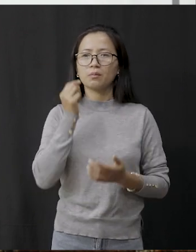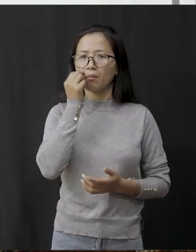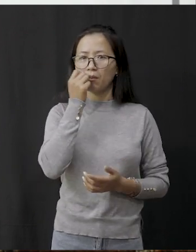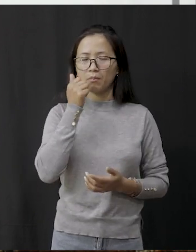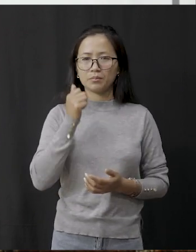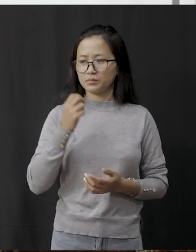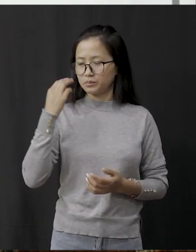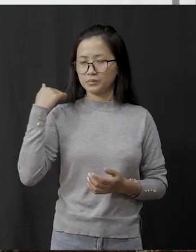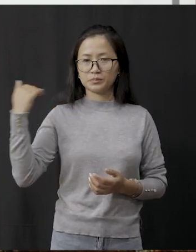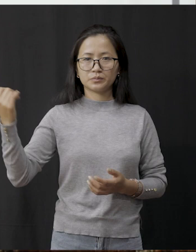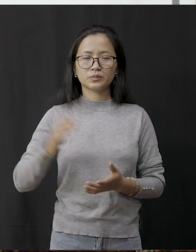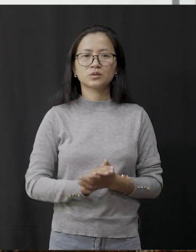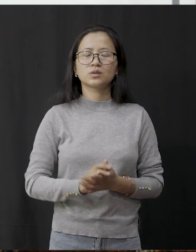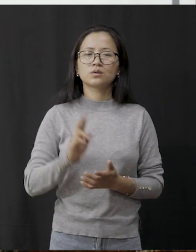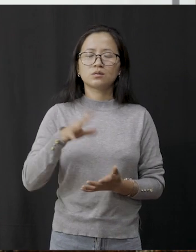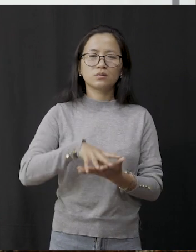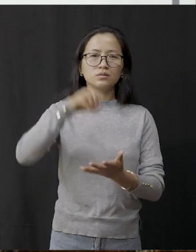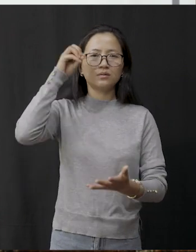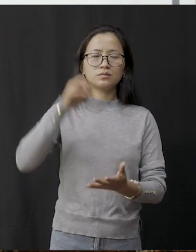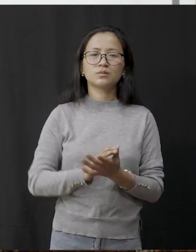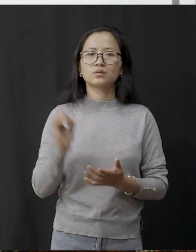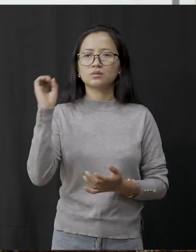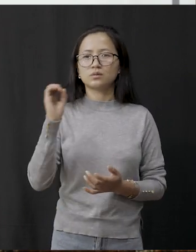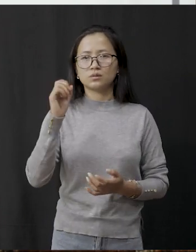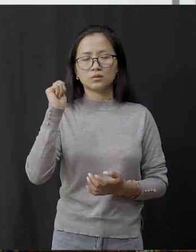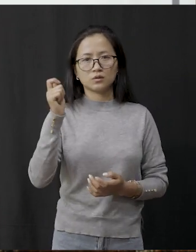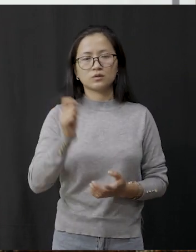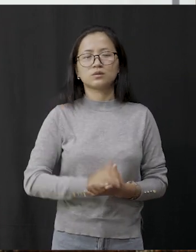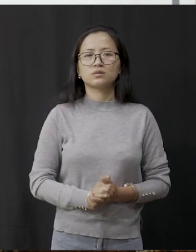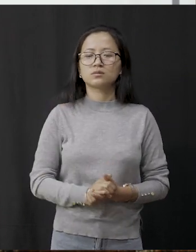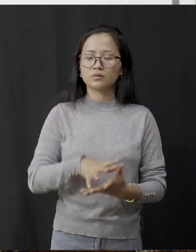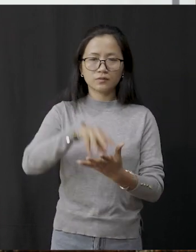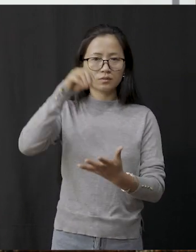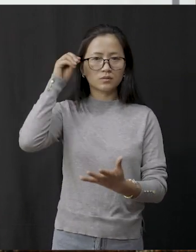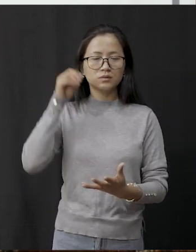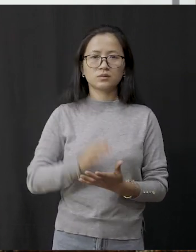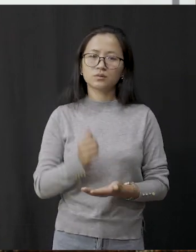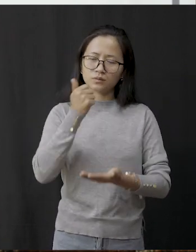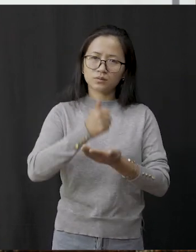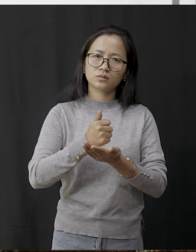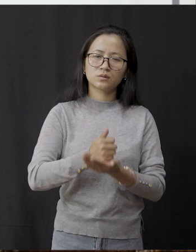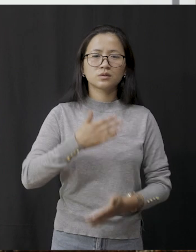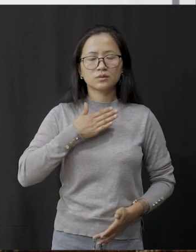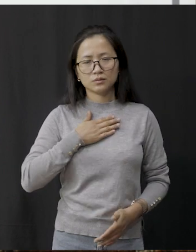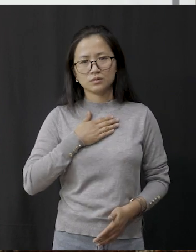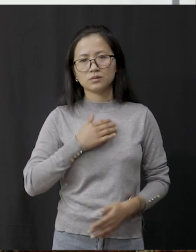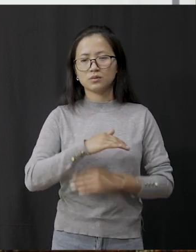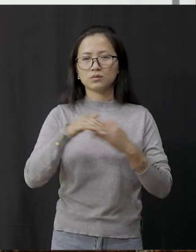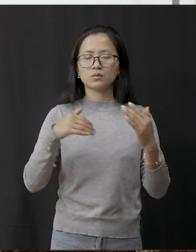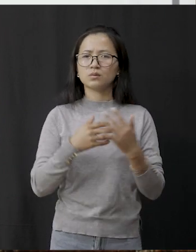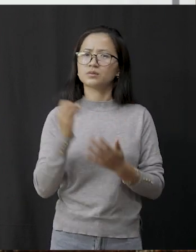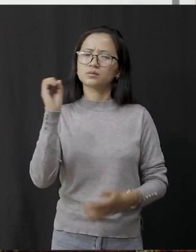have learned about occupation, okay? And they have also learned that we should respect all